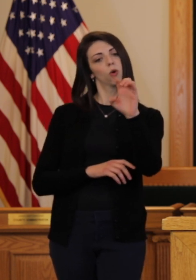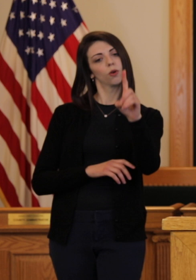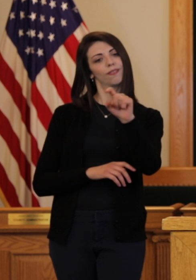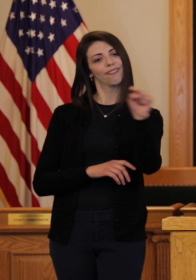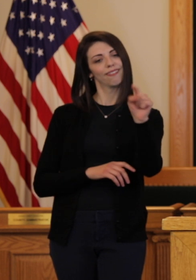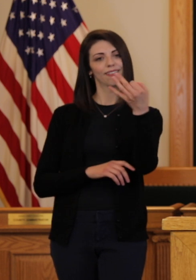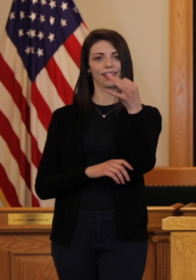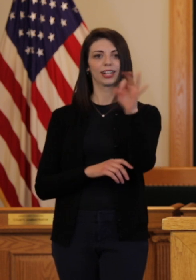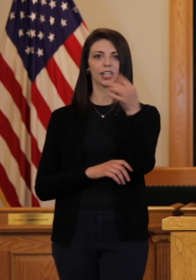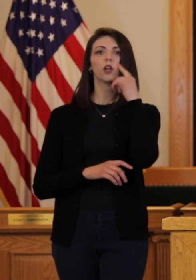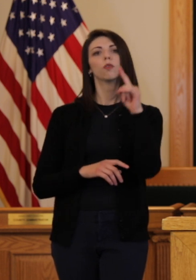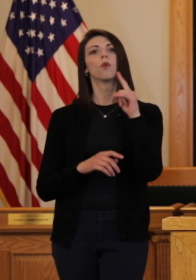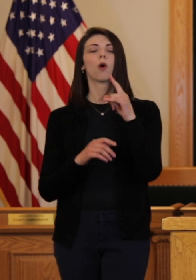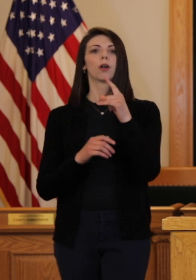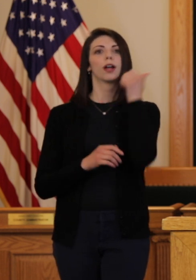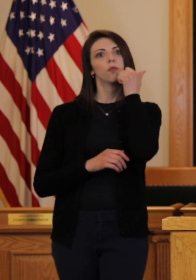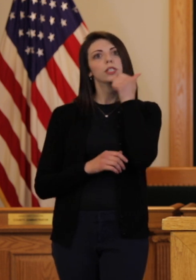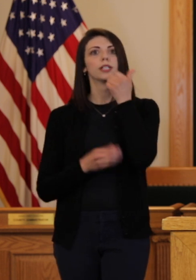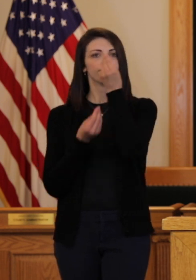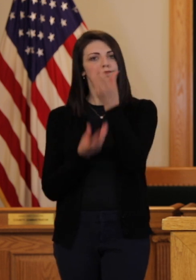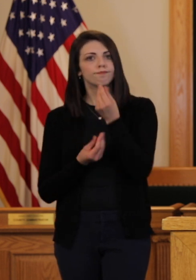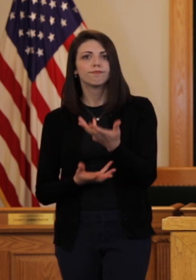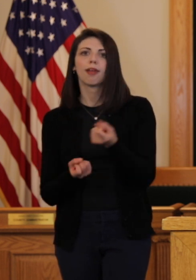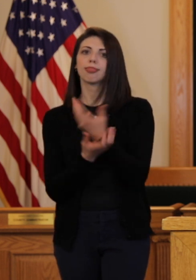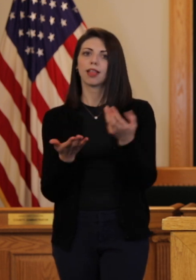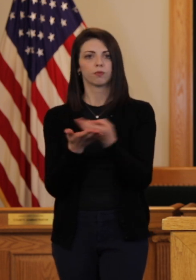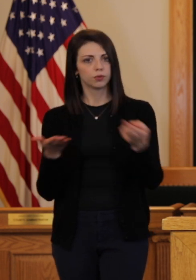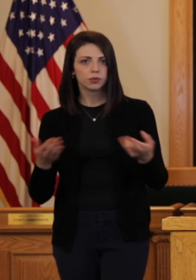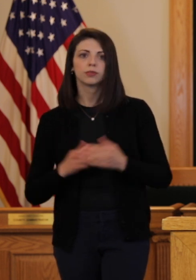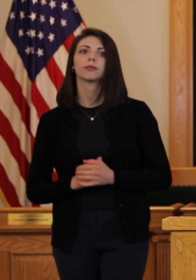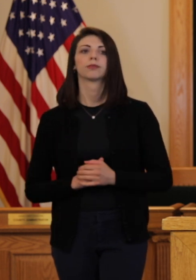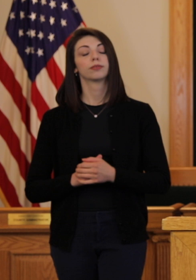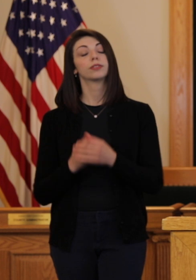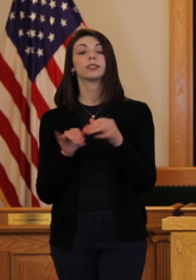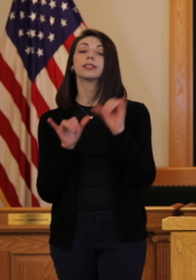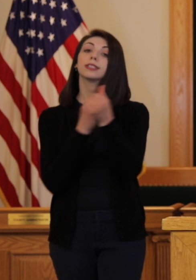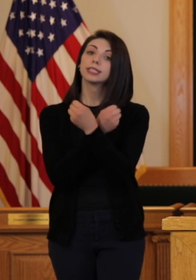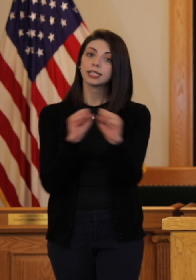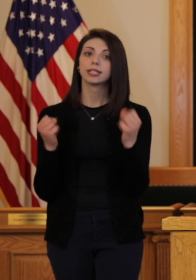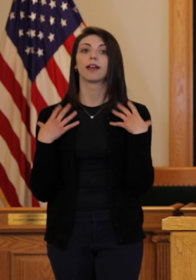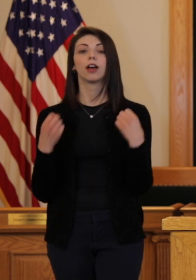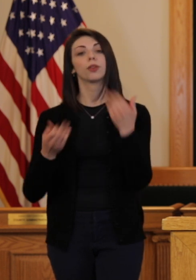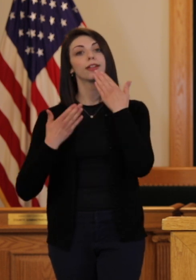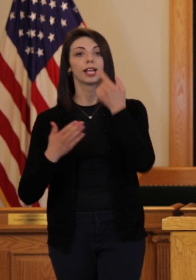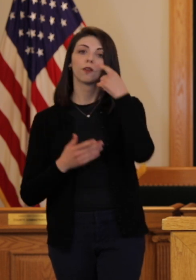health.oswegocounty.com/COVID-19 for the latest updates and credible sources of information. Stay safe and healthy, and